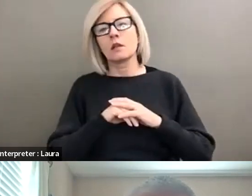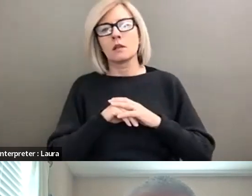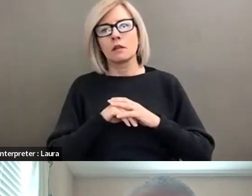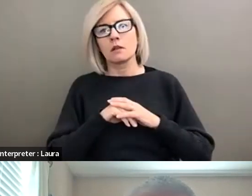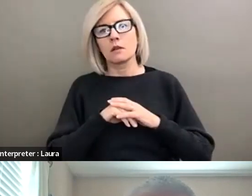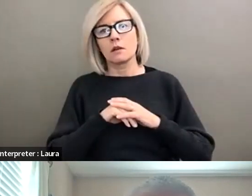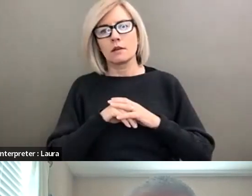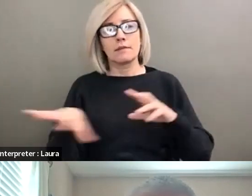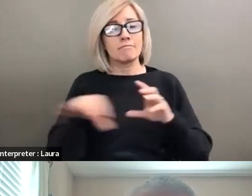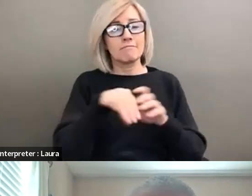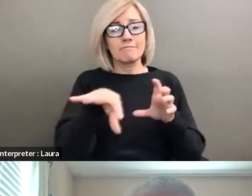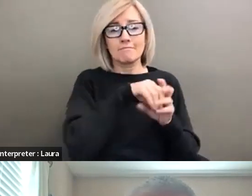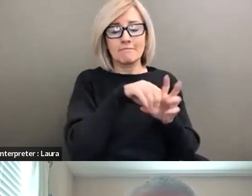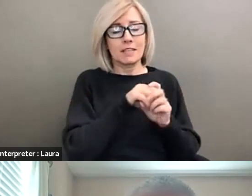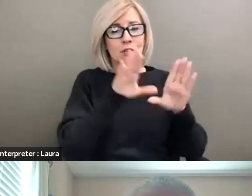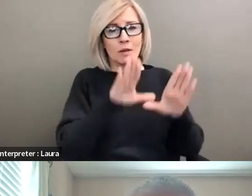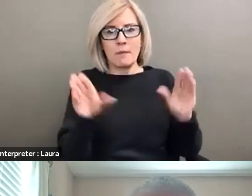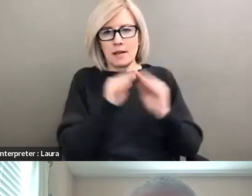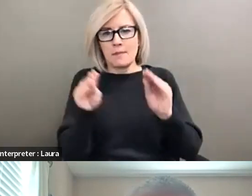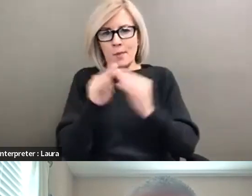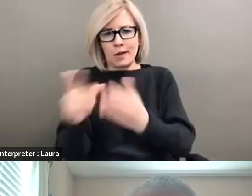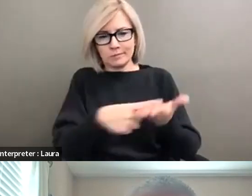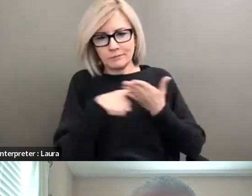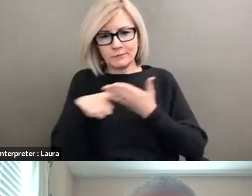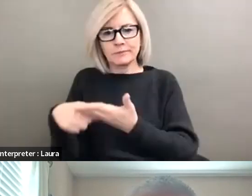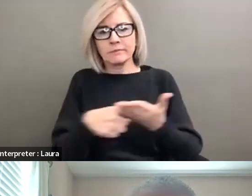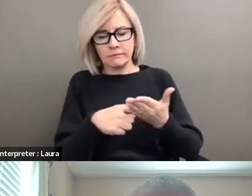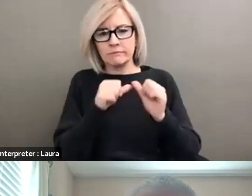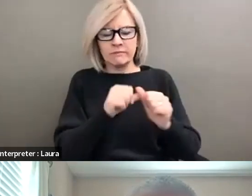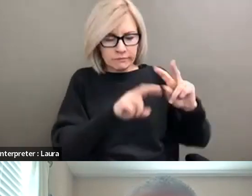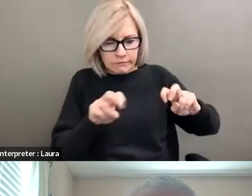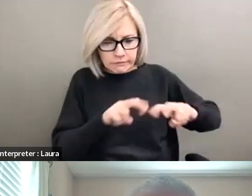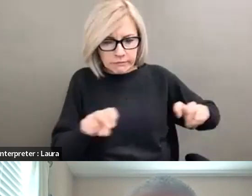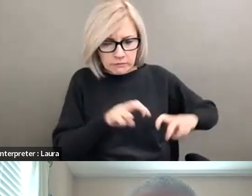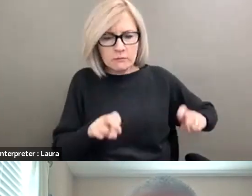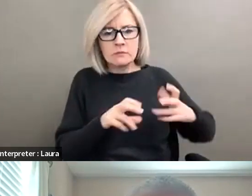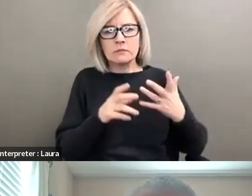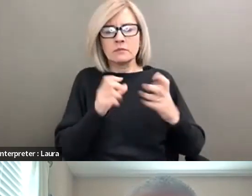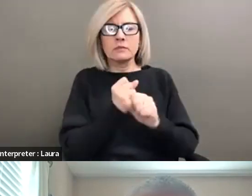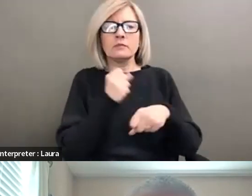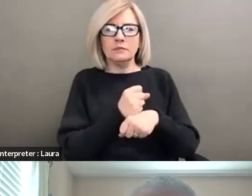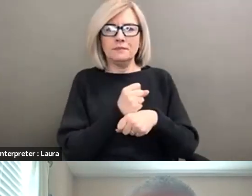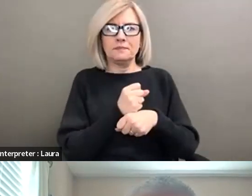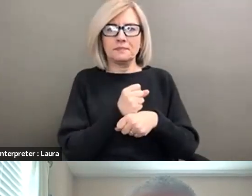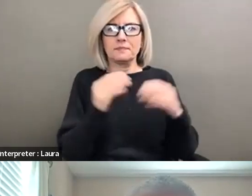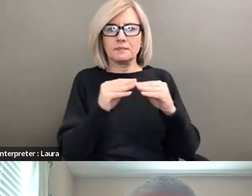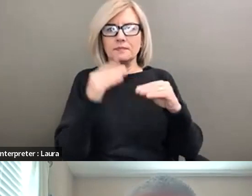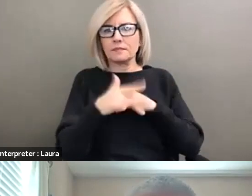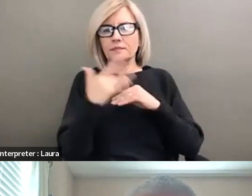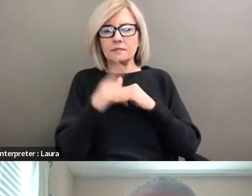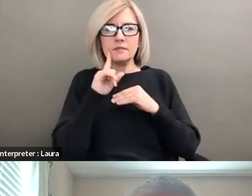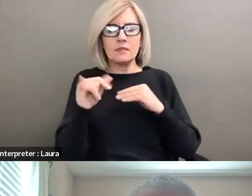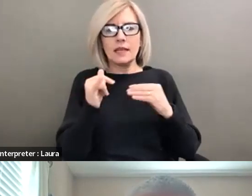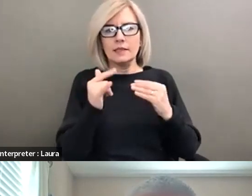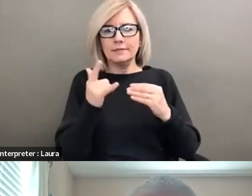the engagement is great. We're getting more and more discussion. So we'll continue to evaluate that and figure out a way where we can create space for these passionate stories like